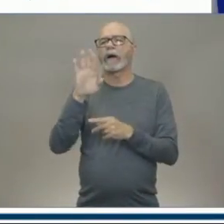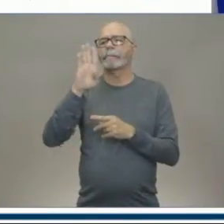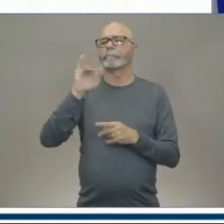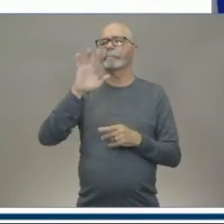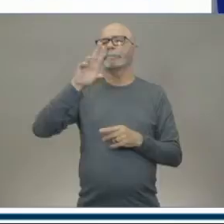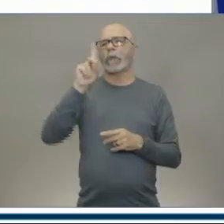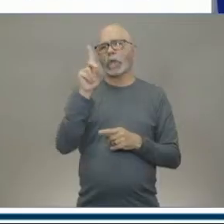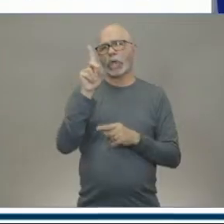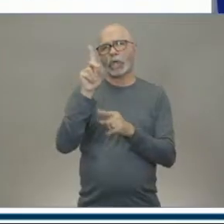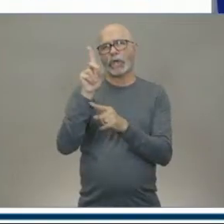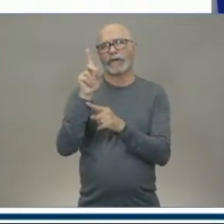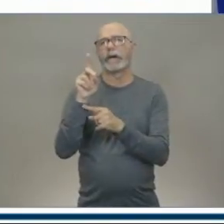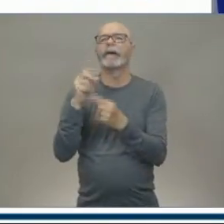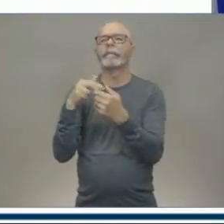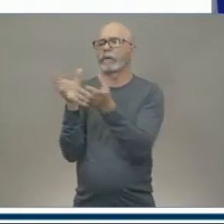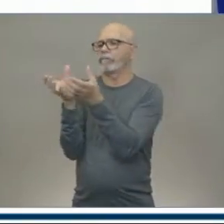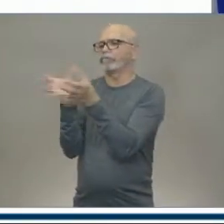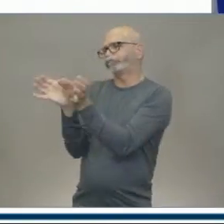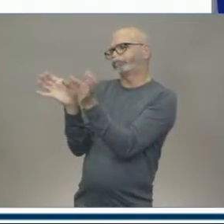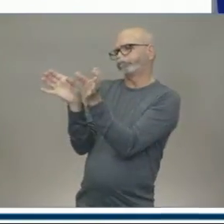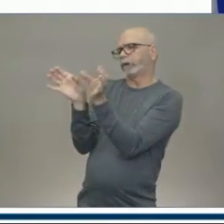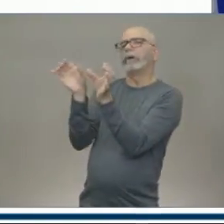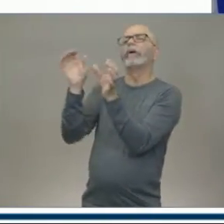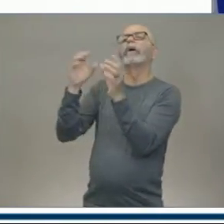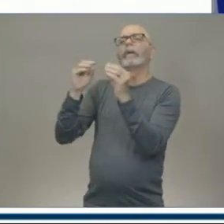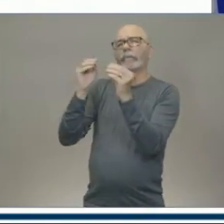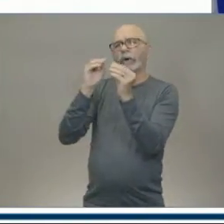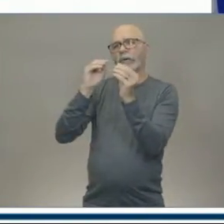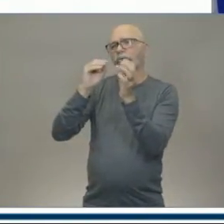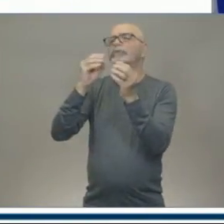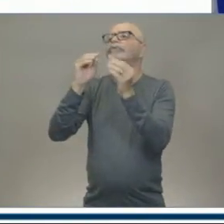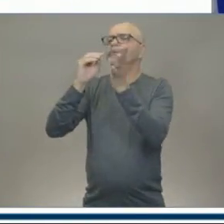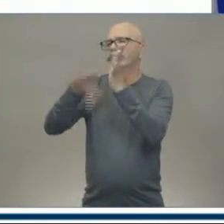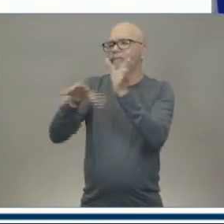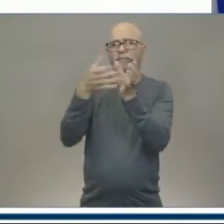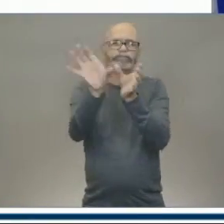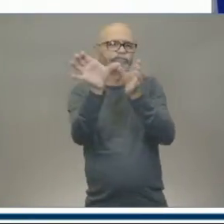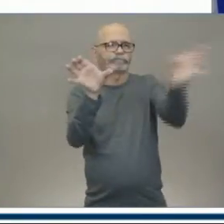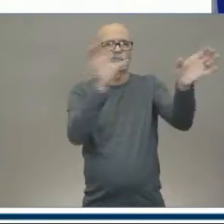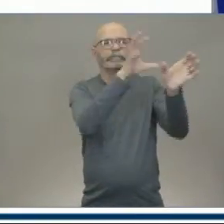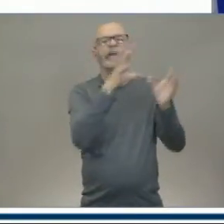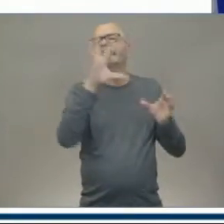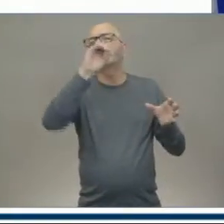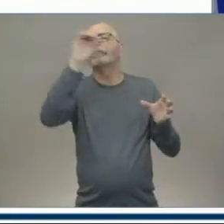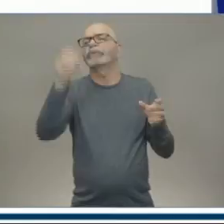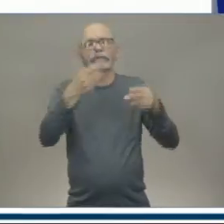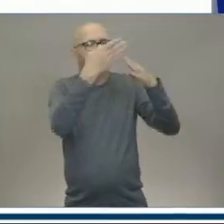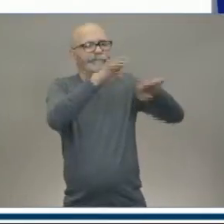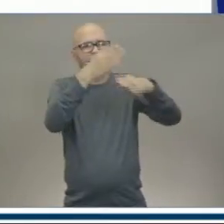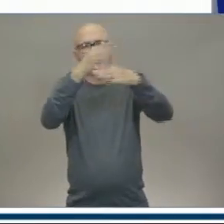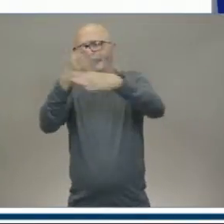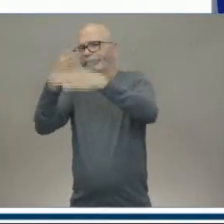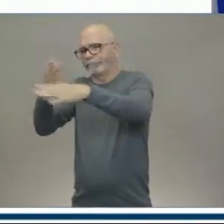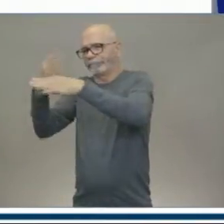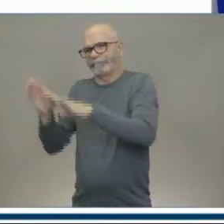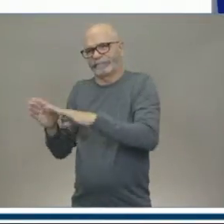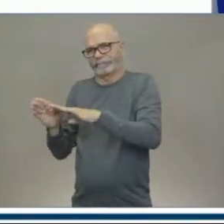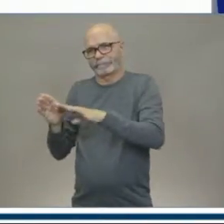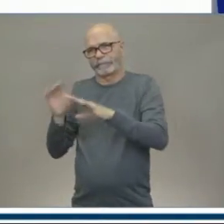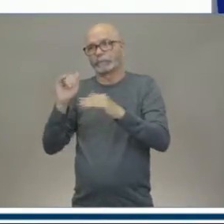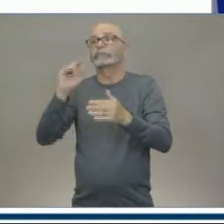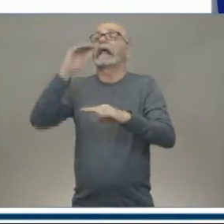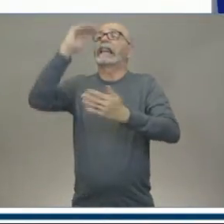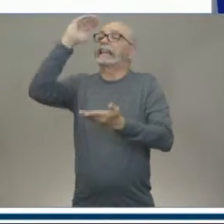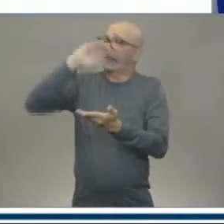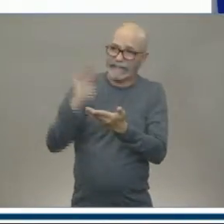school level, and then we would spread out the remaining student population in a broader space, so that would reduce their kind of contacts. But